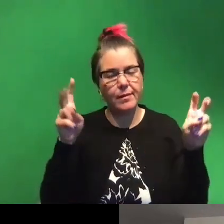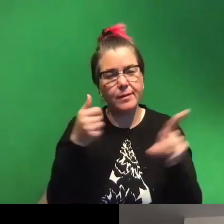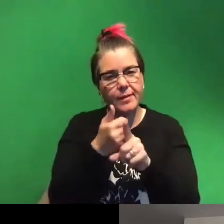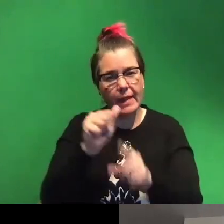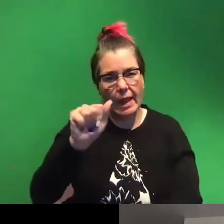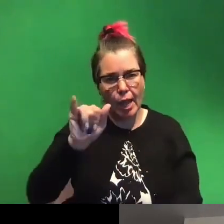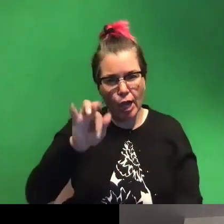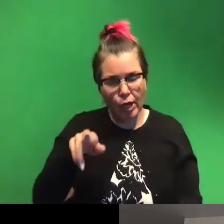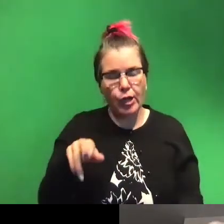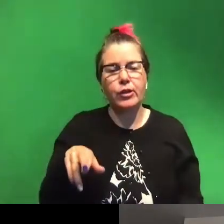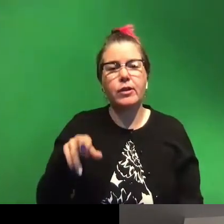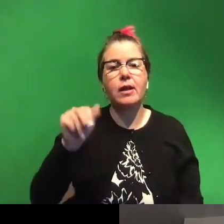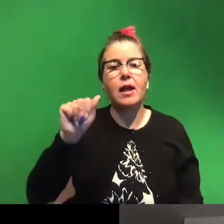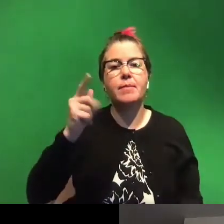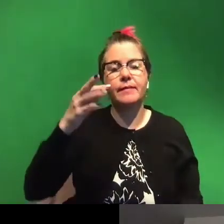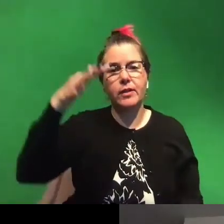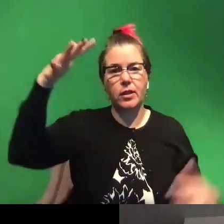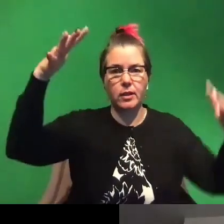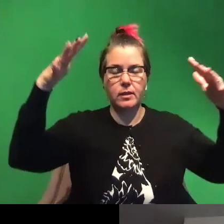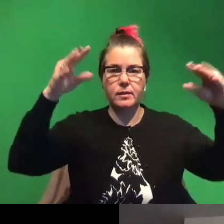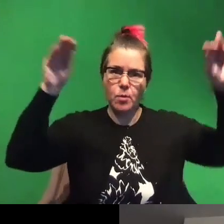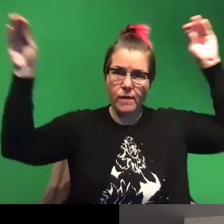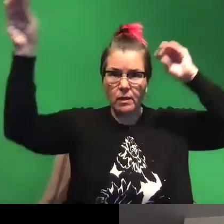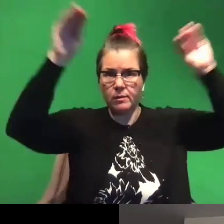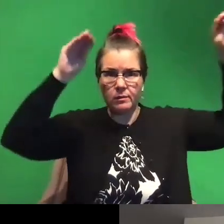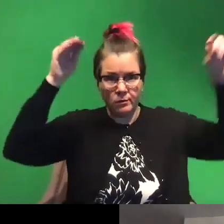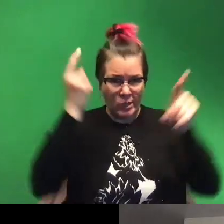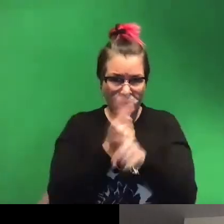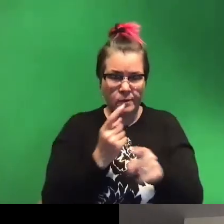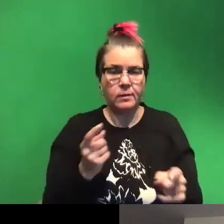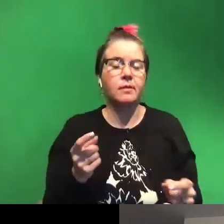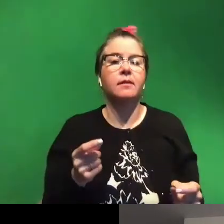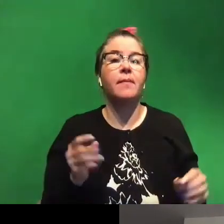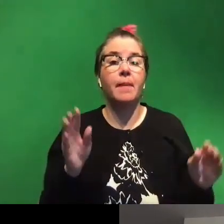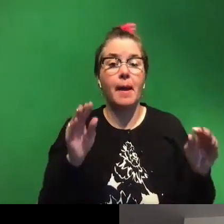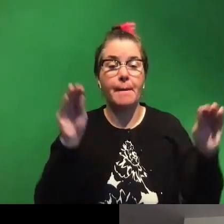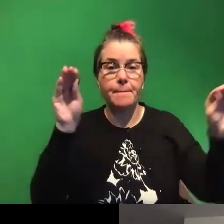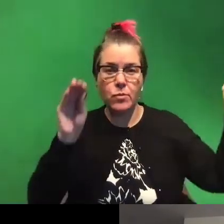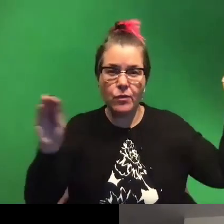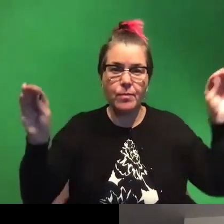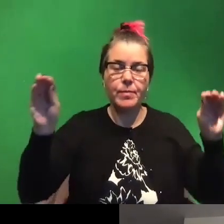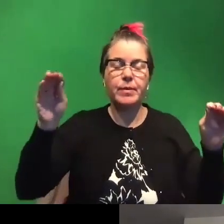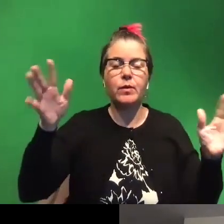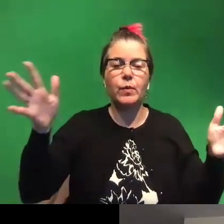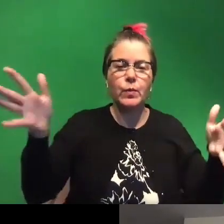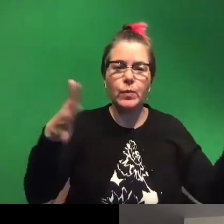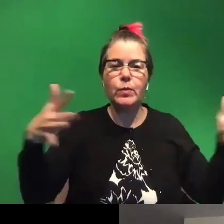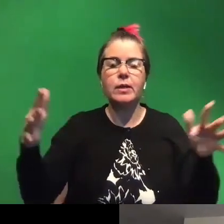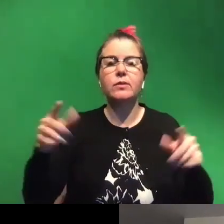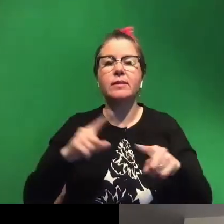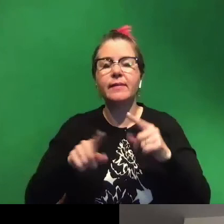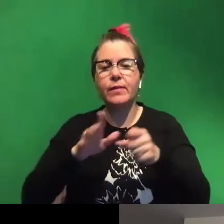and the atmosphere is moving, right? And that movement, those winds or difference of